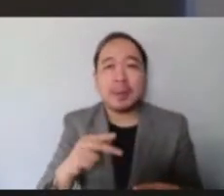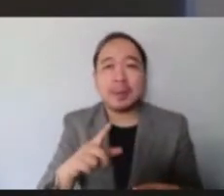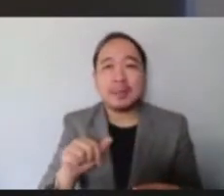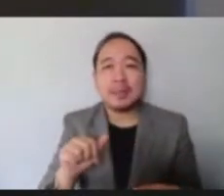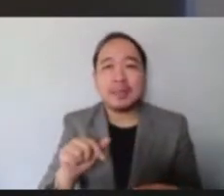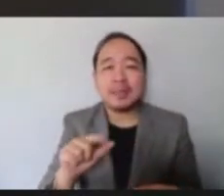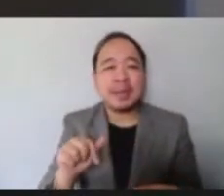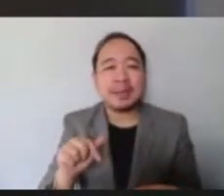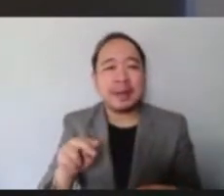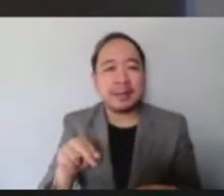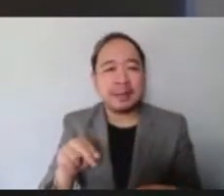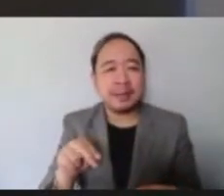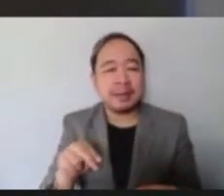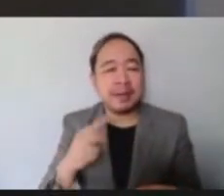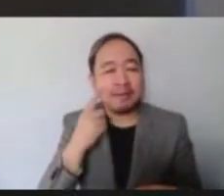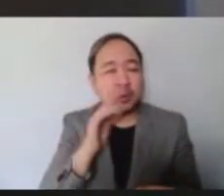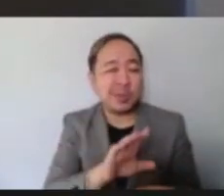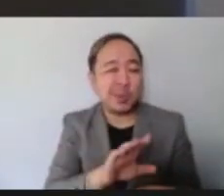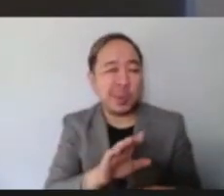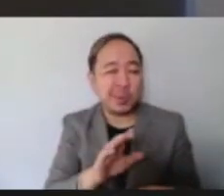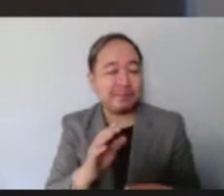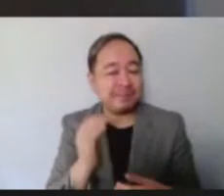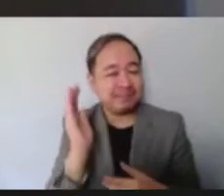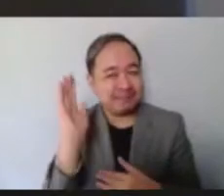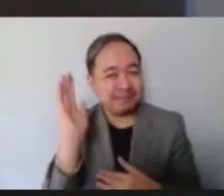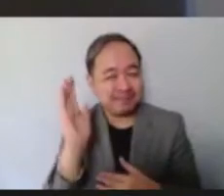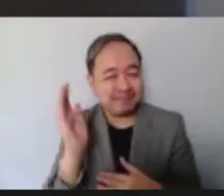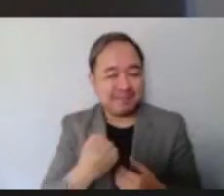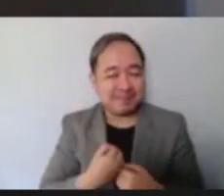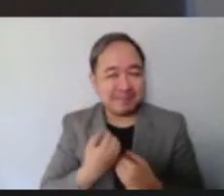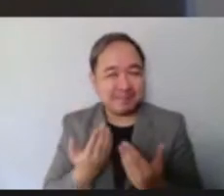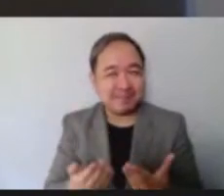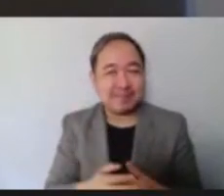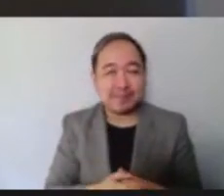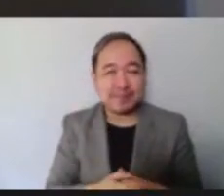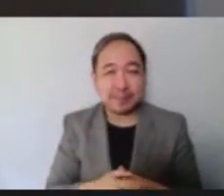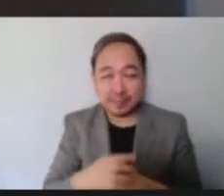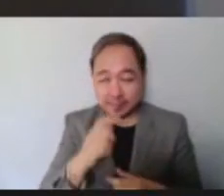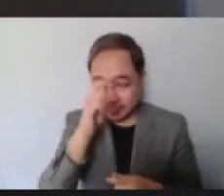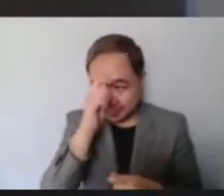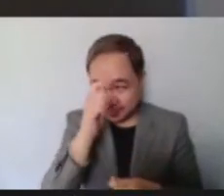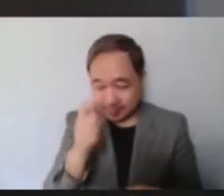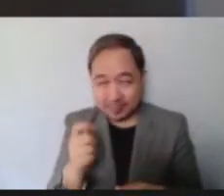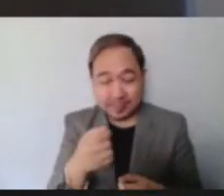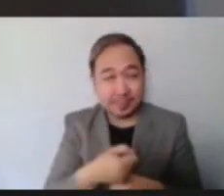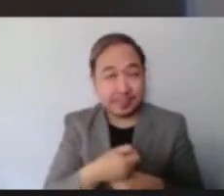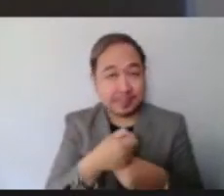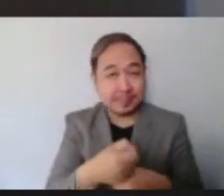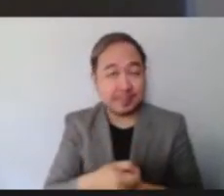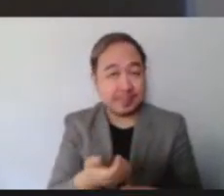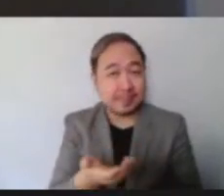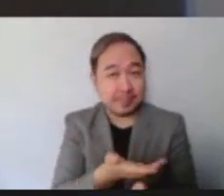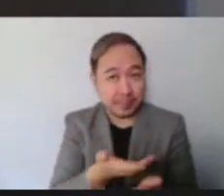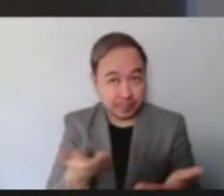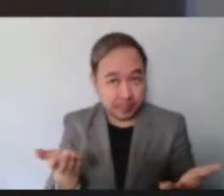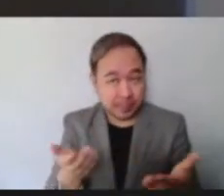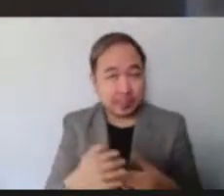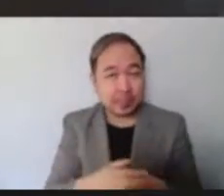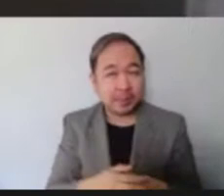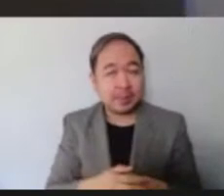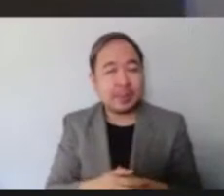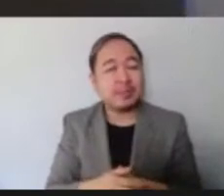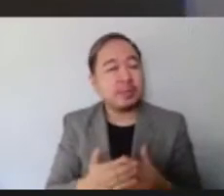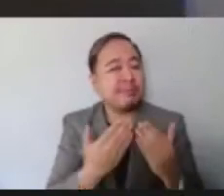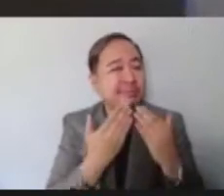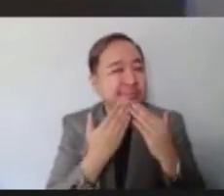for your insights excellencies and distinguished delegates on your behalf I would like all of us